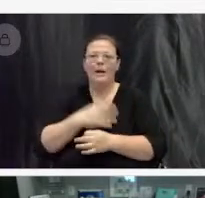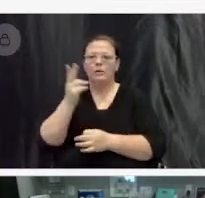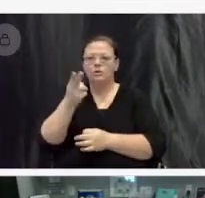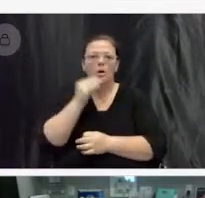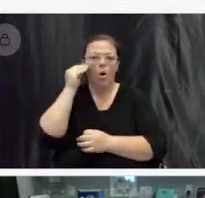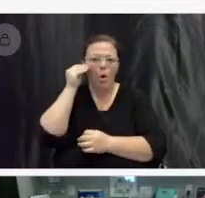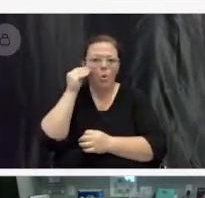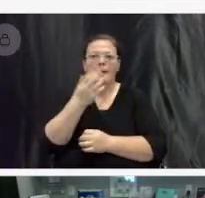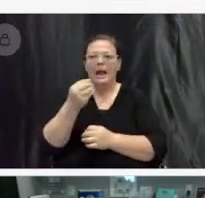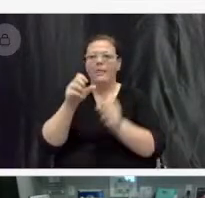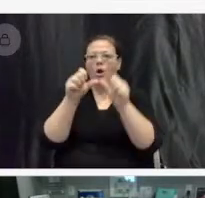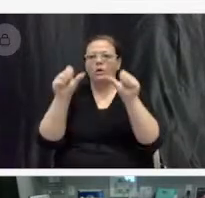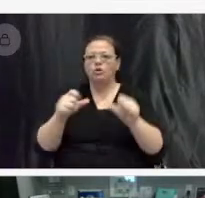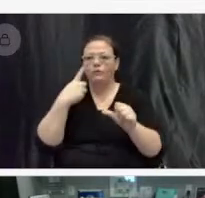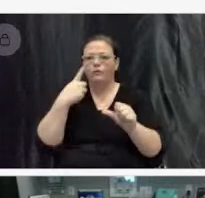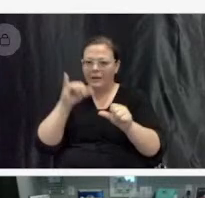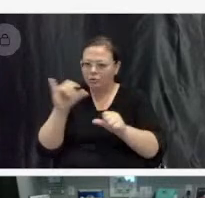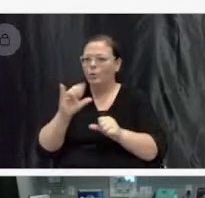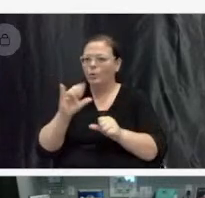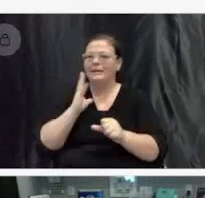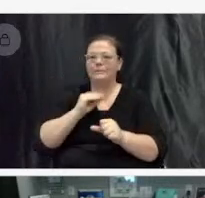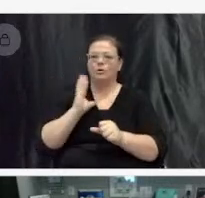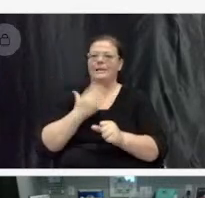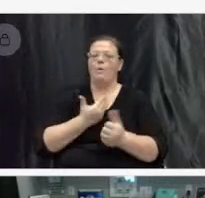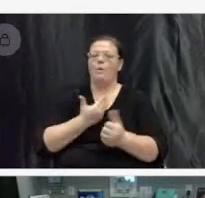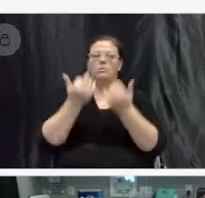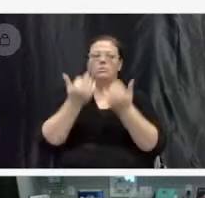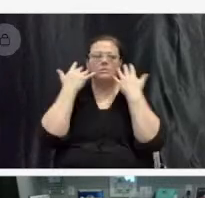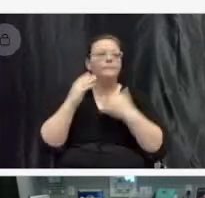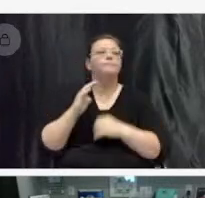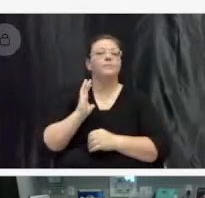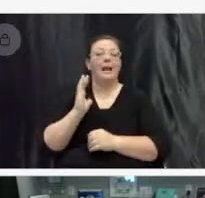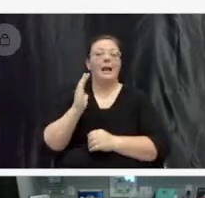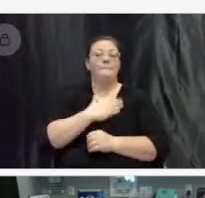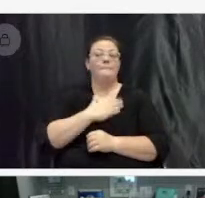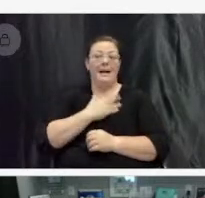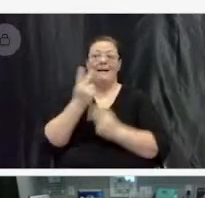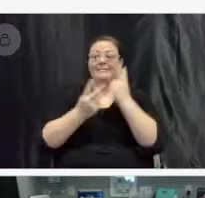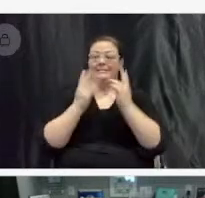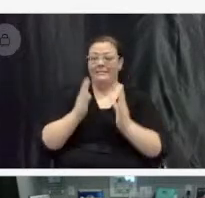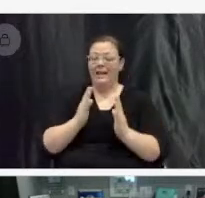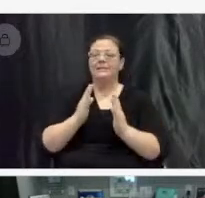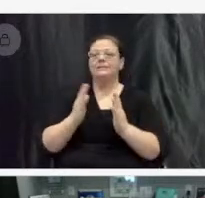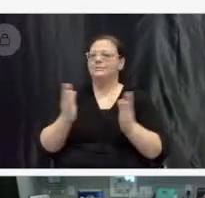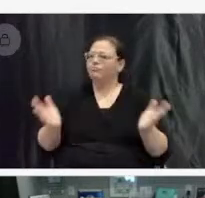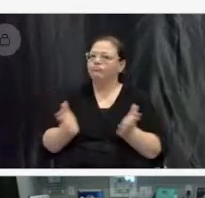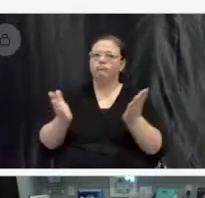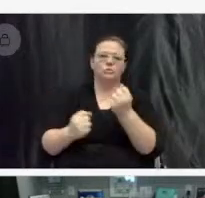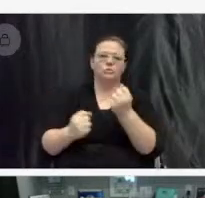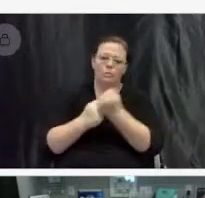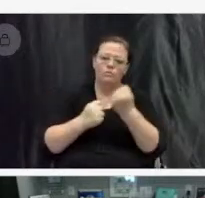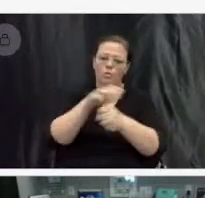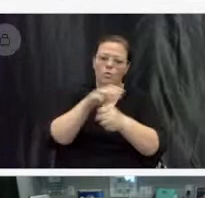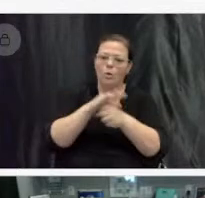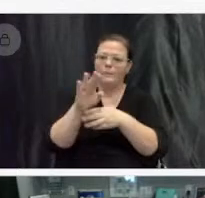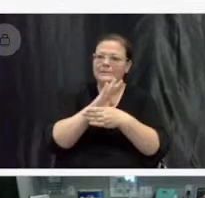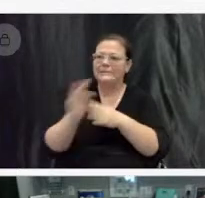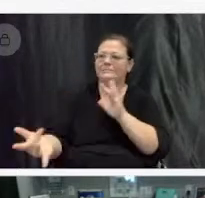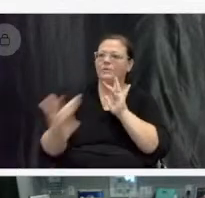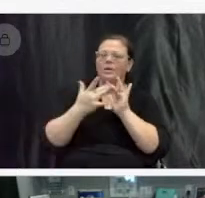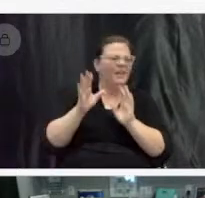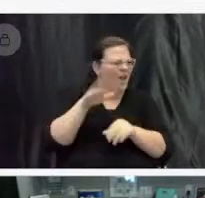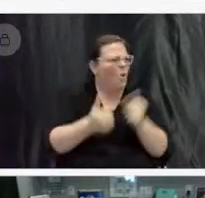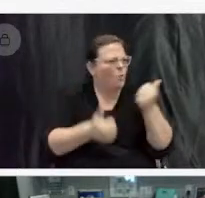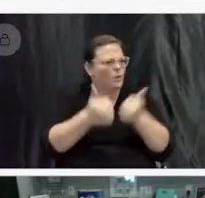home, as well as experience our hospitality. My guests enthusiastically support local businesses, often reaching out and asking